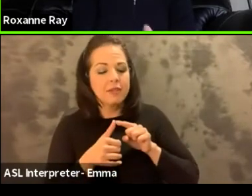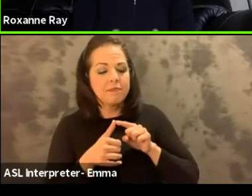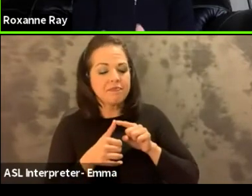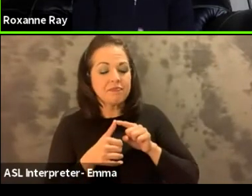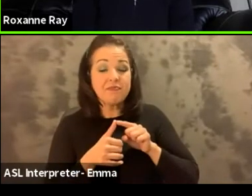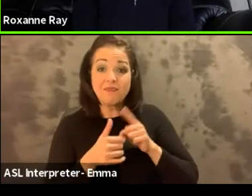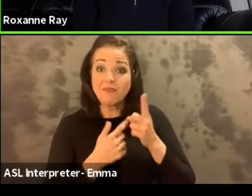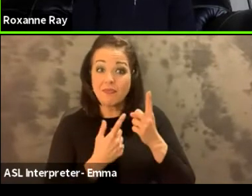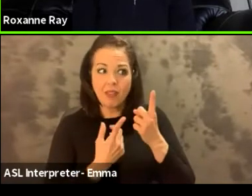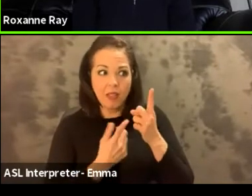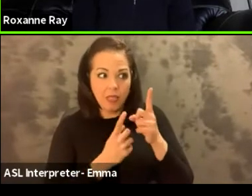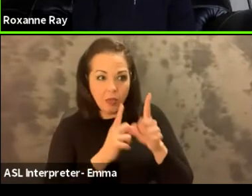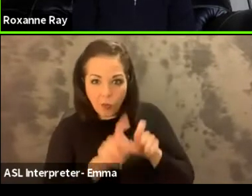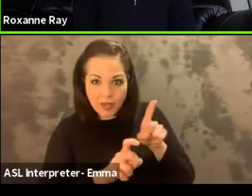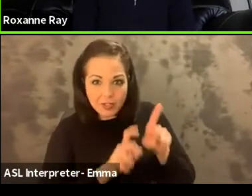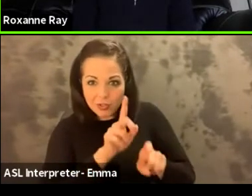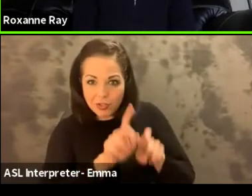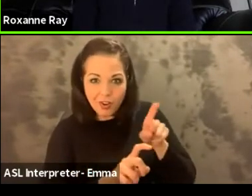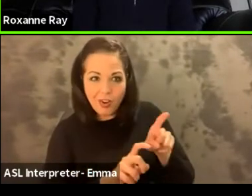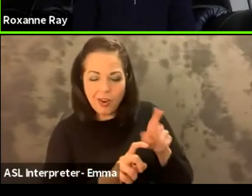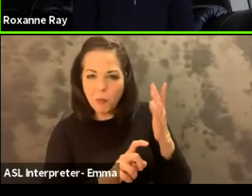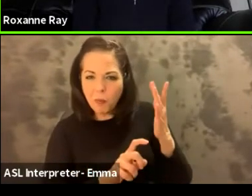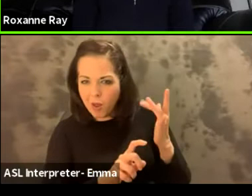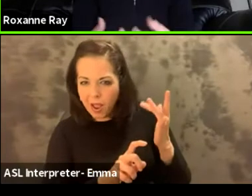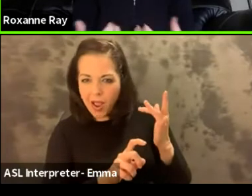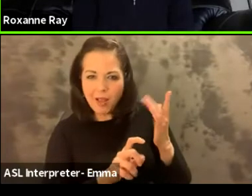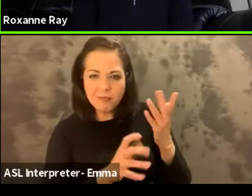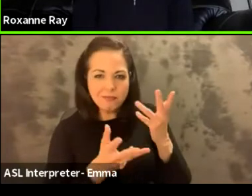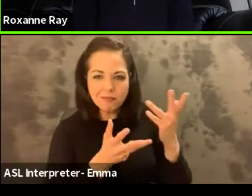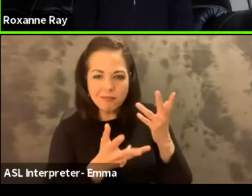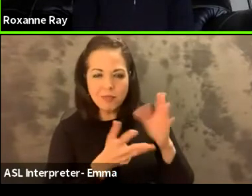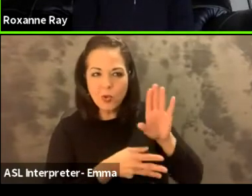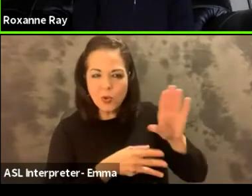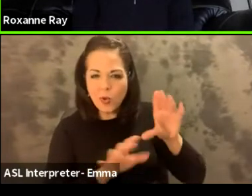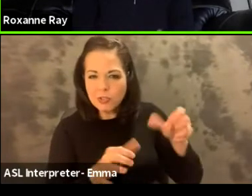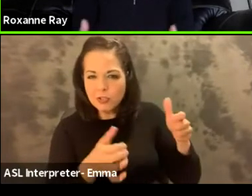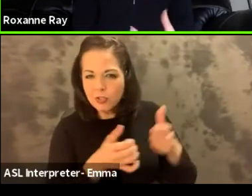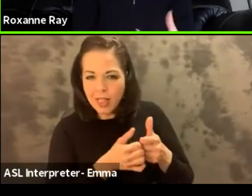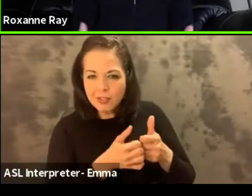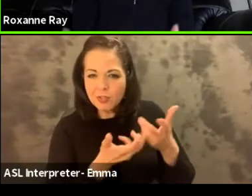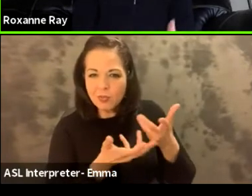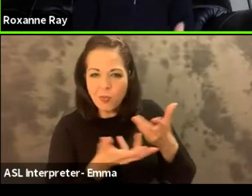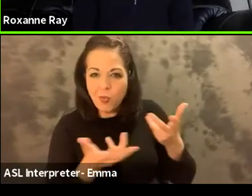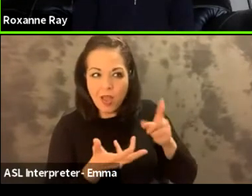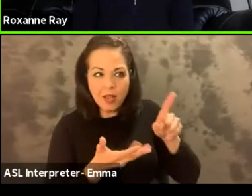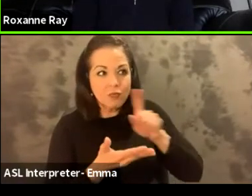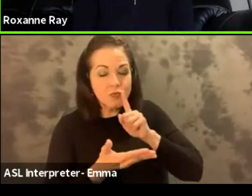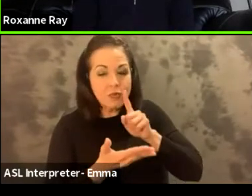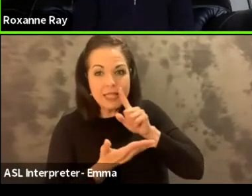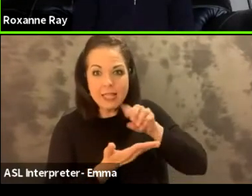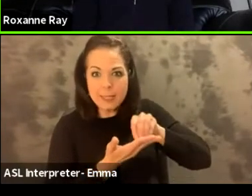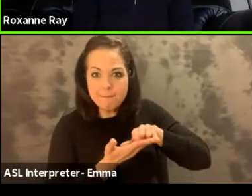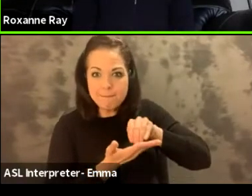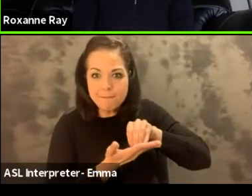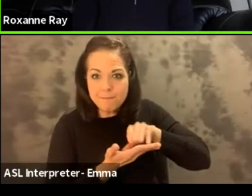the questioner that asks why and what are your challenges, and really trying to get to the bottom